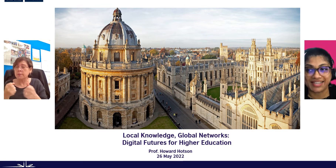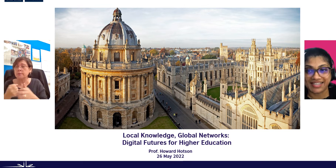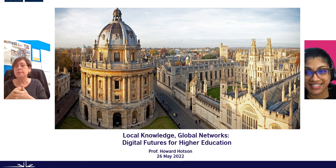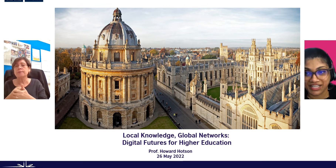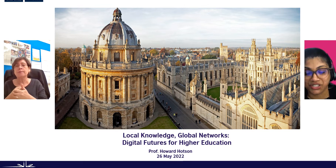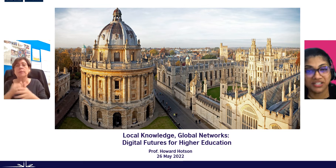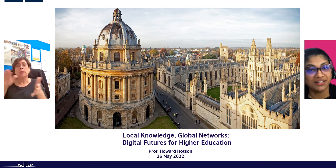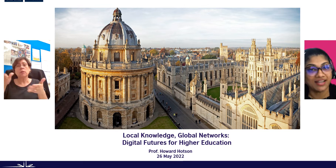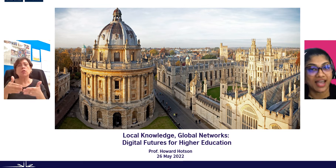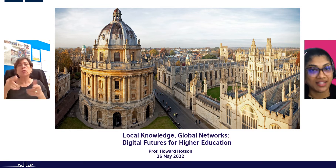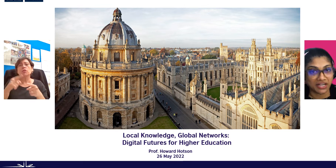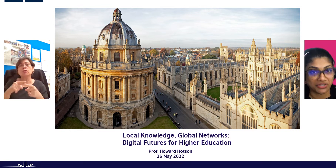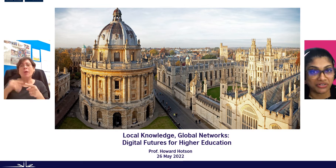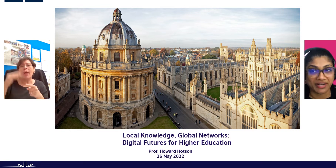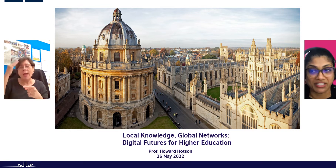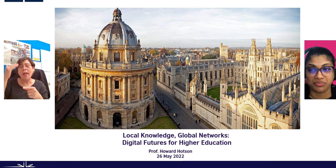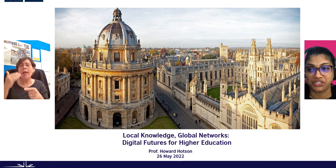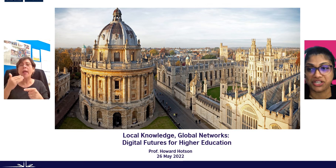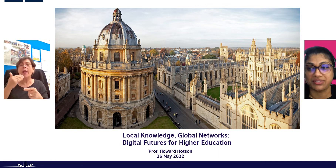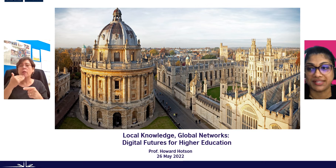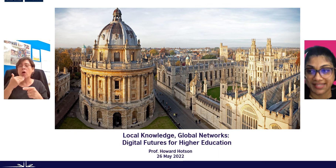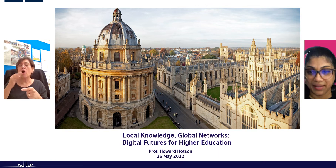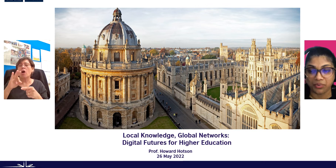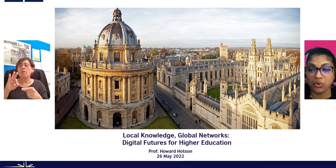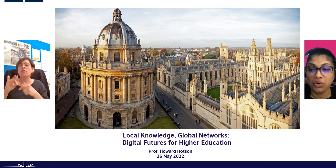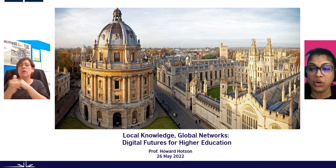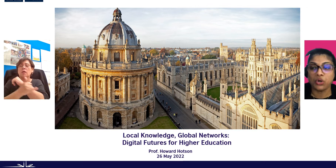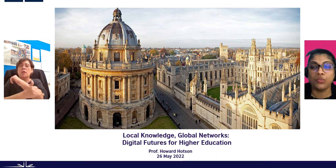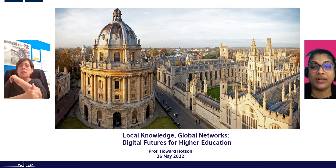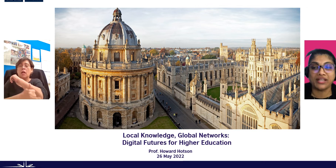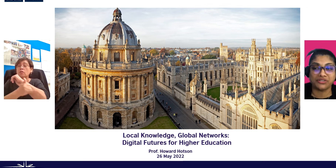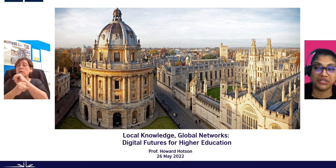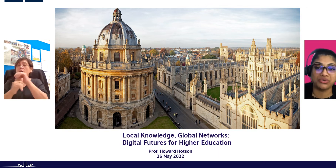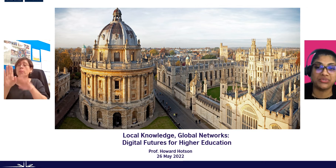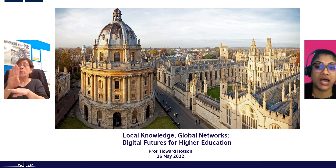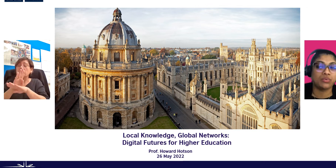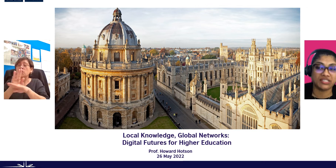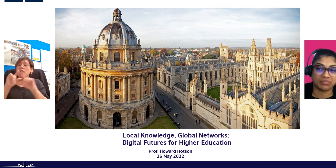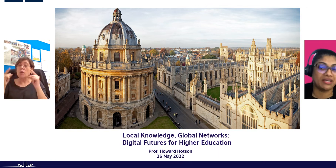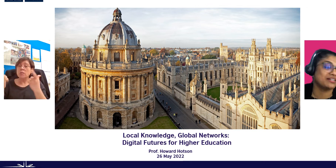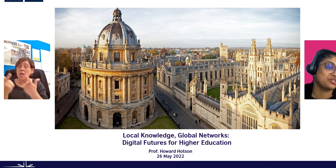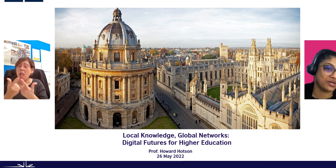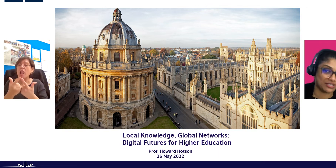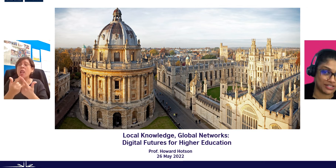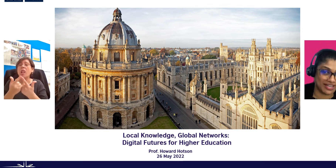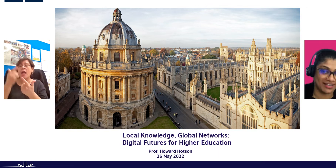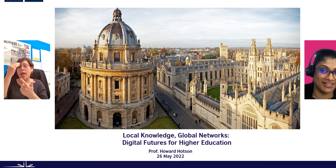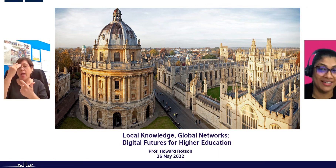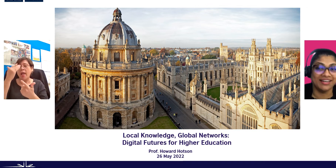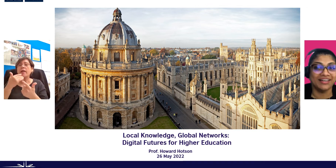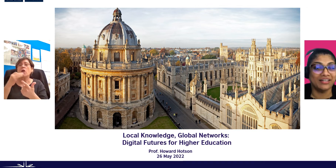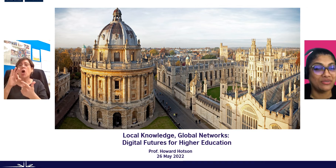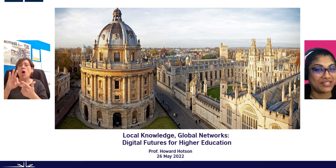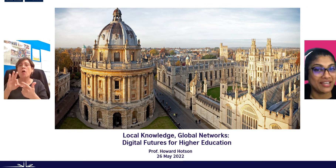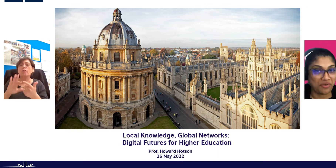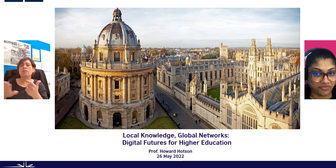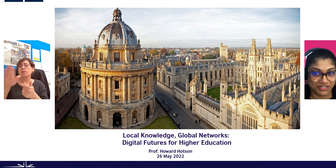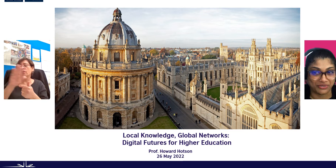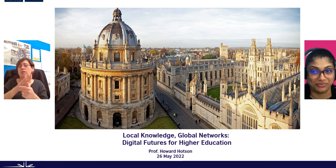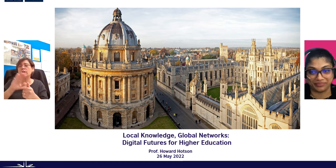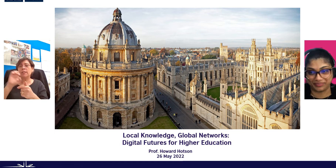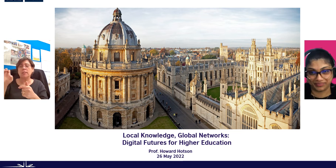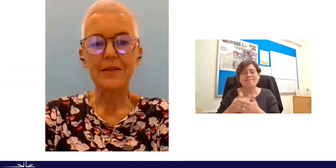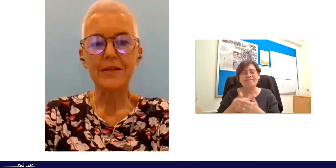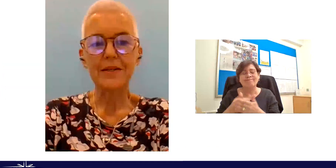British Council East Asia and Country Director, British Council Singapore, who will introduce our speaker to us today. Lucy,